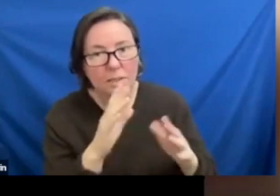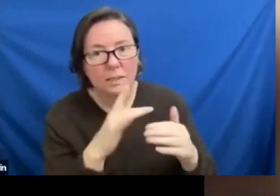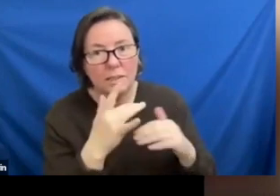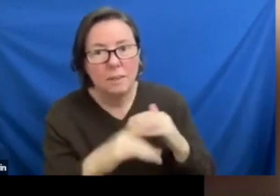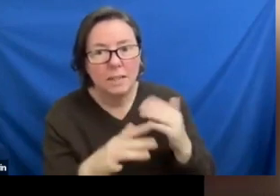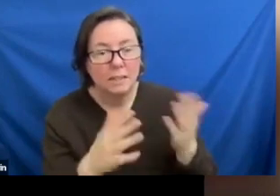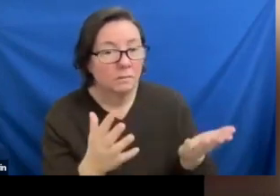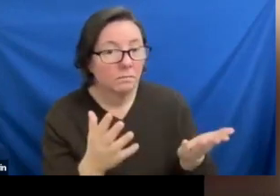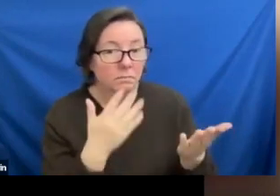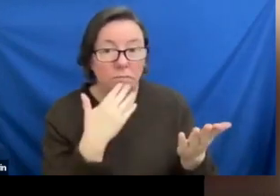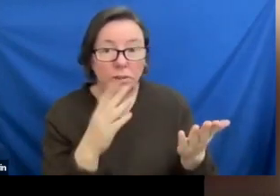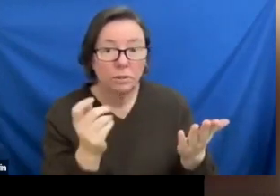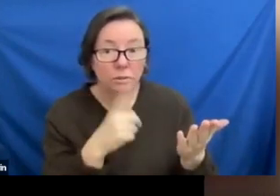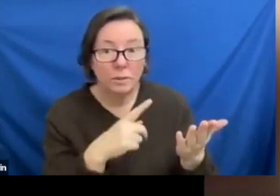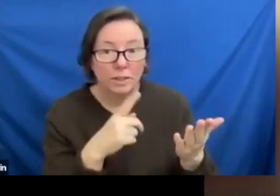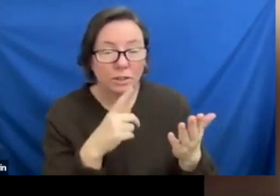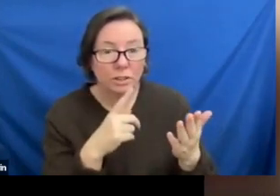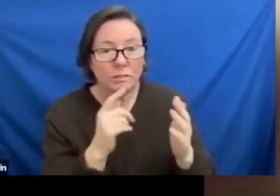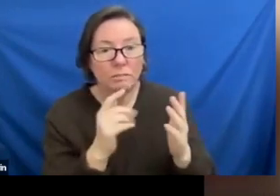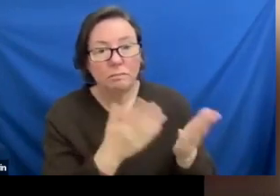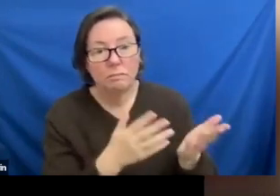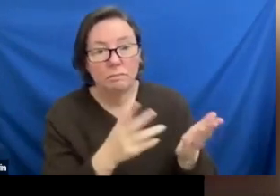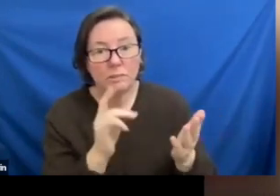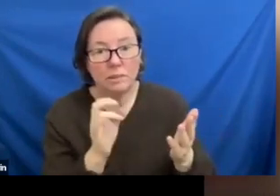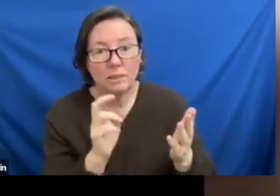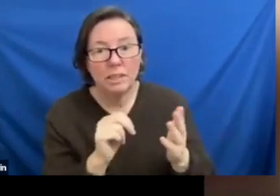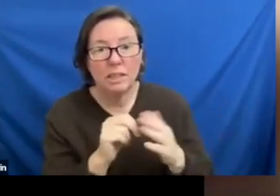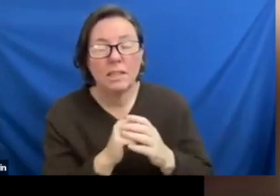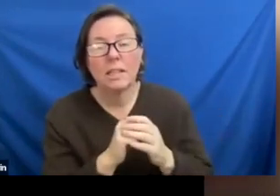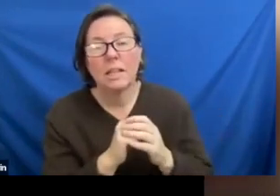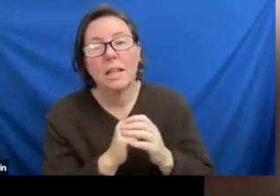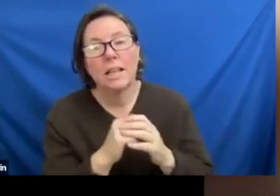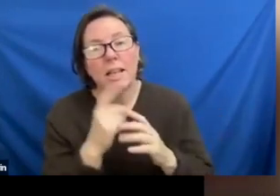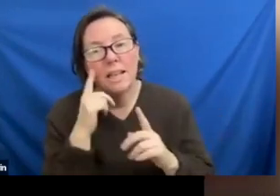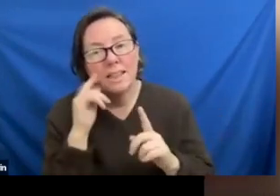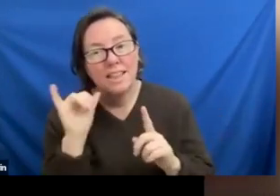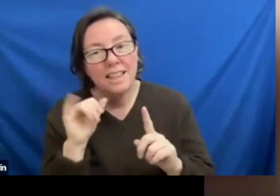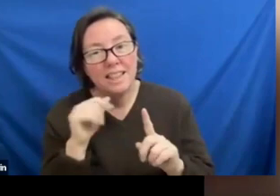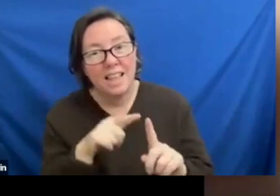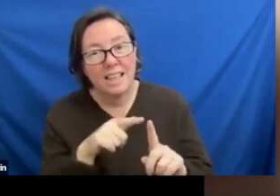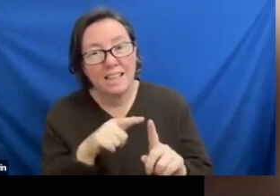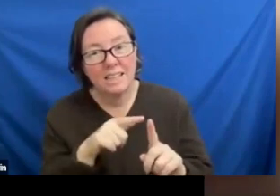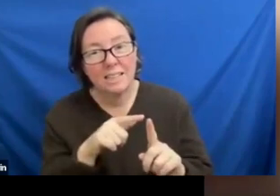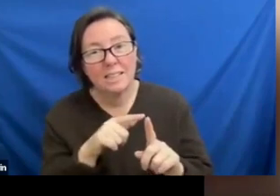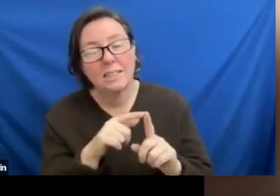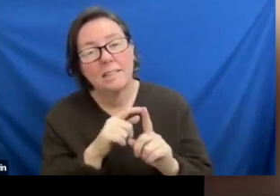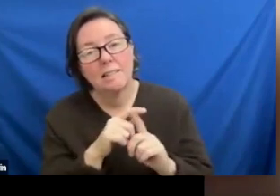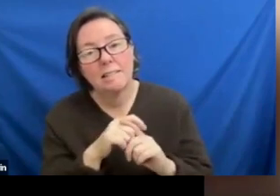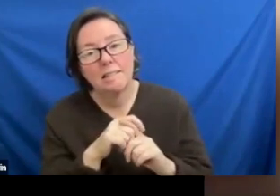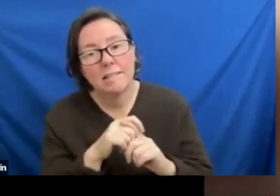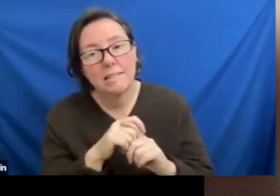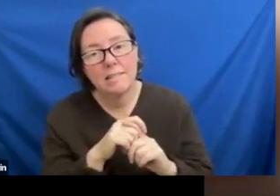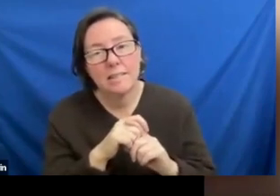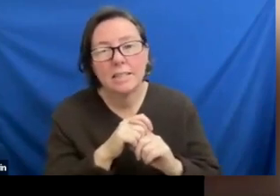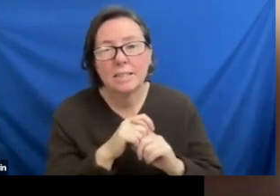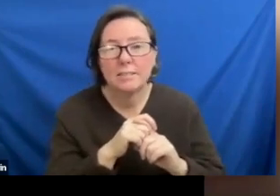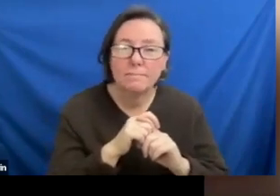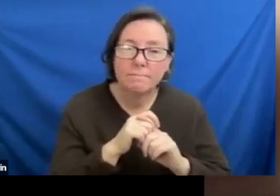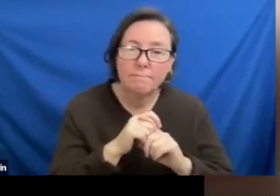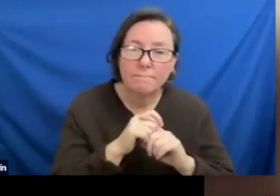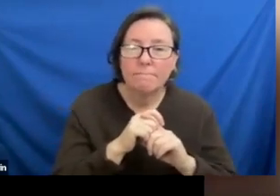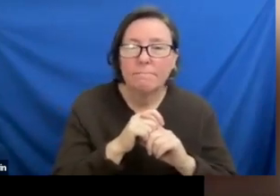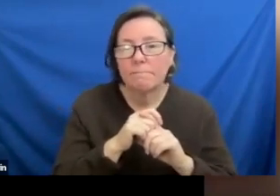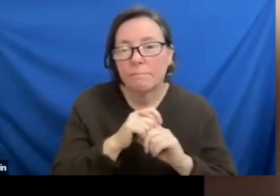That's a great question to end on, Dan. I think that was, at least in my mind, a